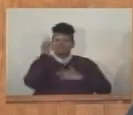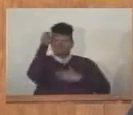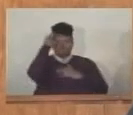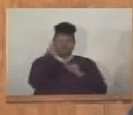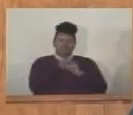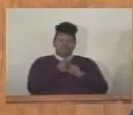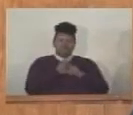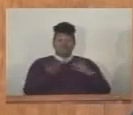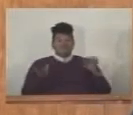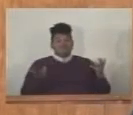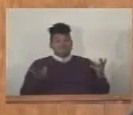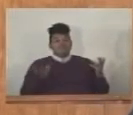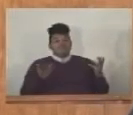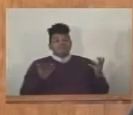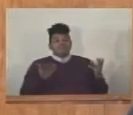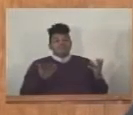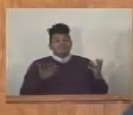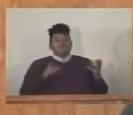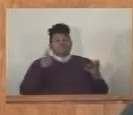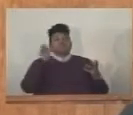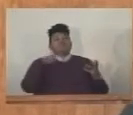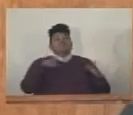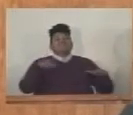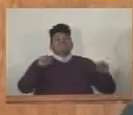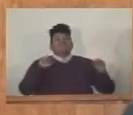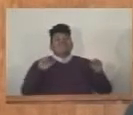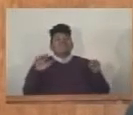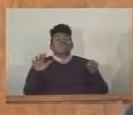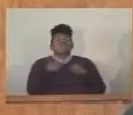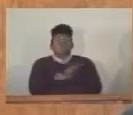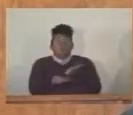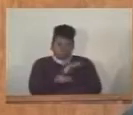Mr. President, must take full